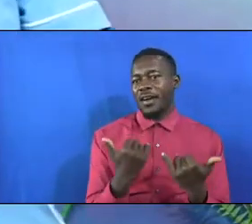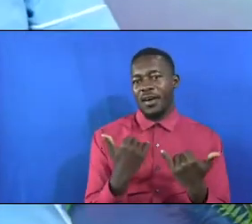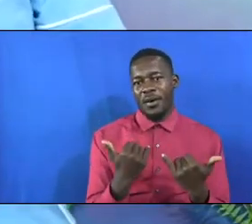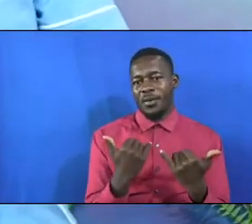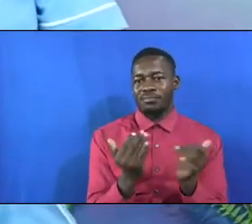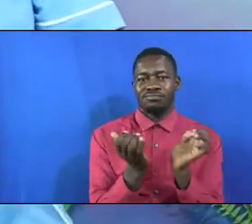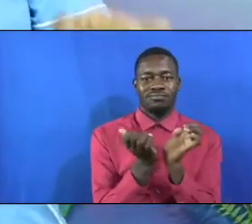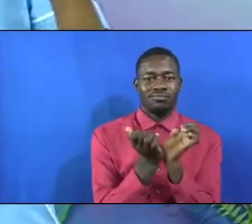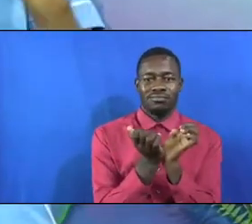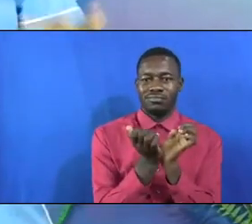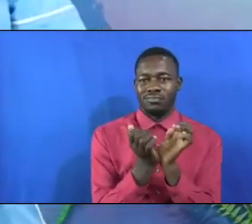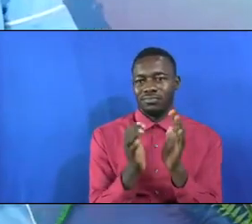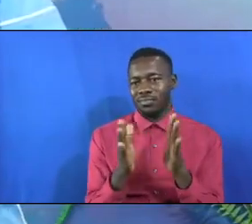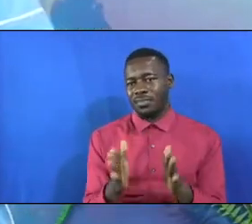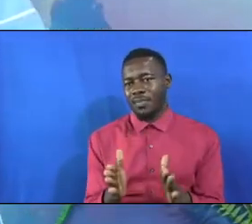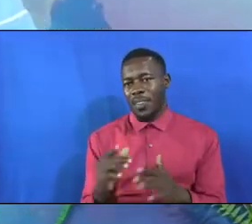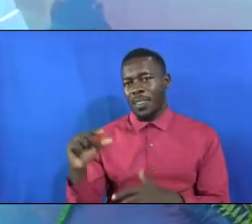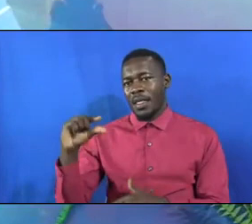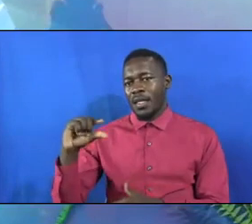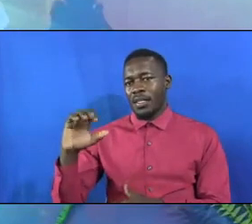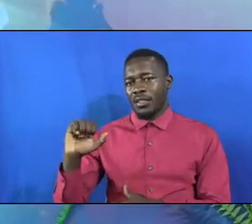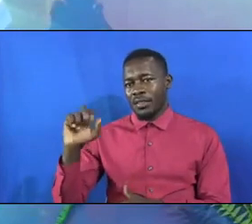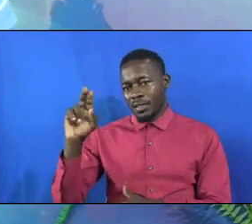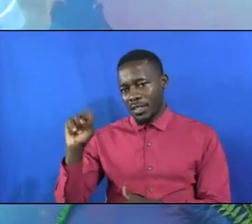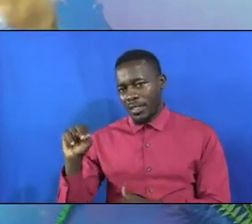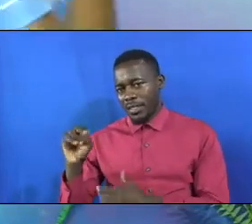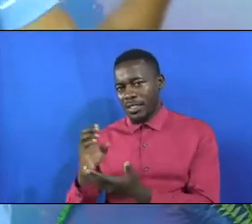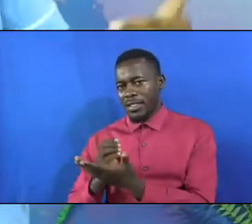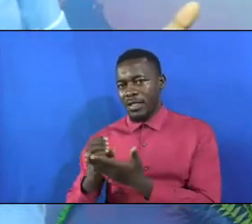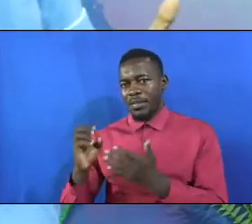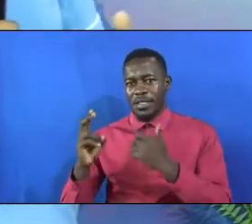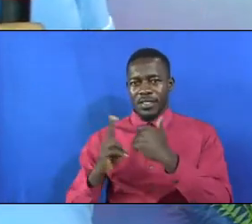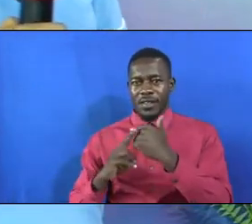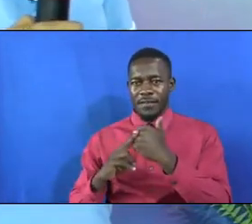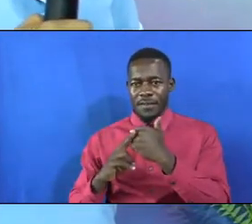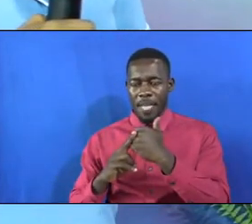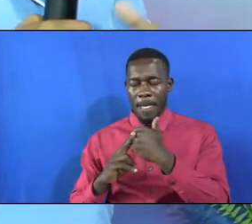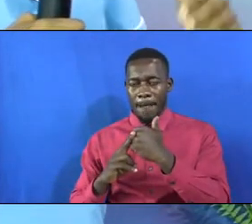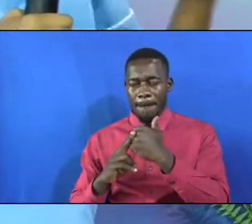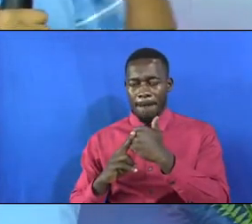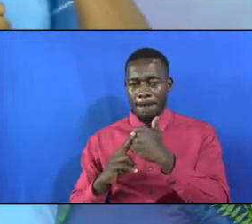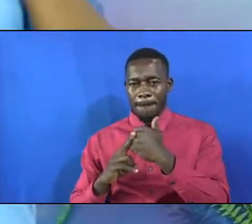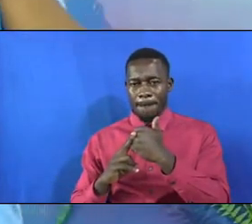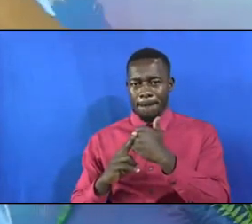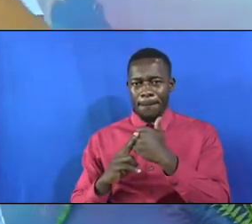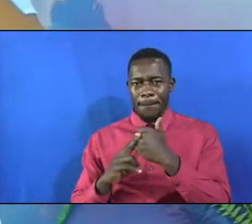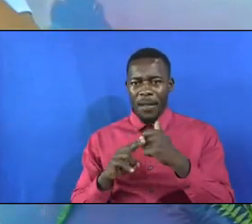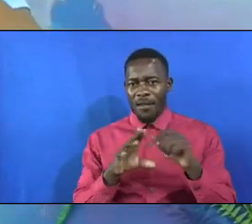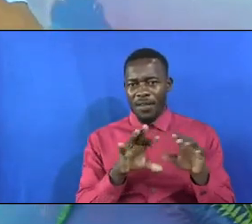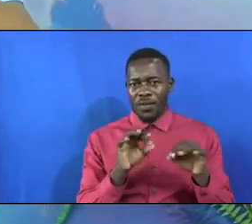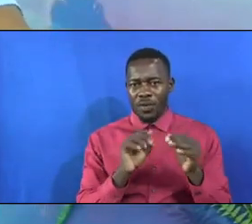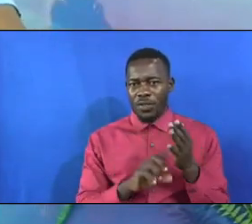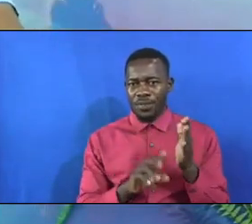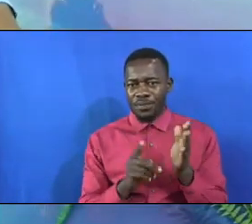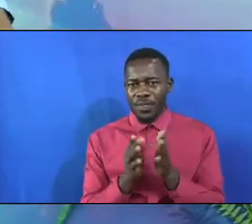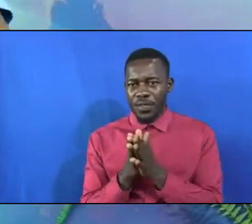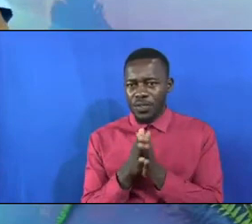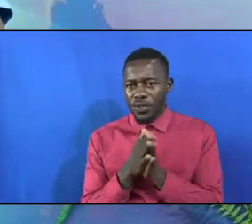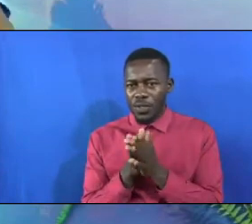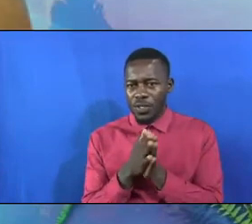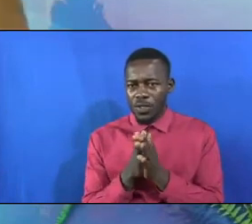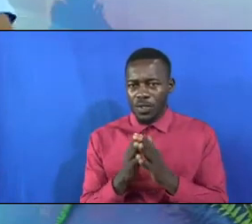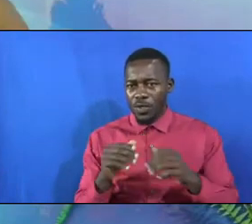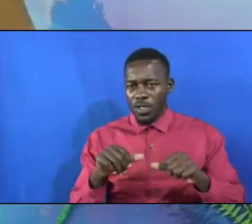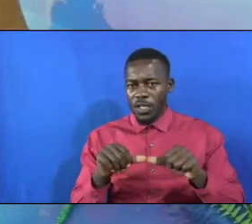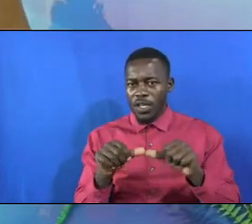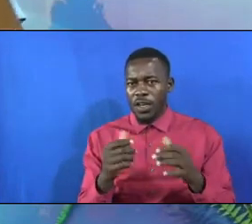themselves to the states. And in Genesis chapter 7, even as we conclude in this part, we find that